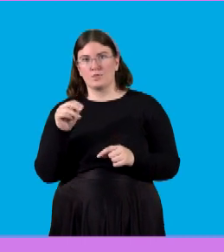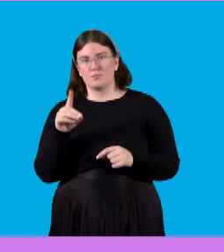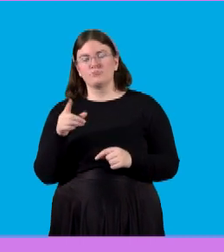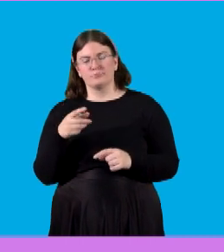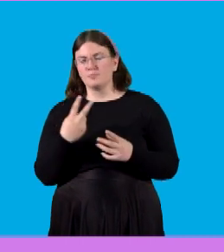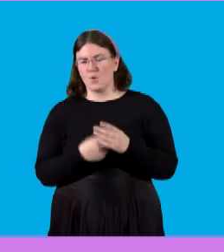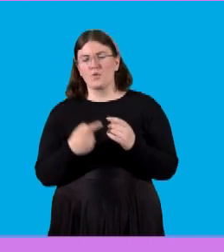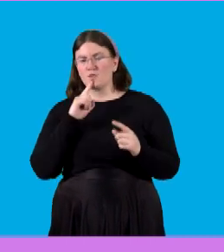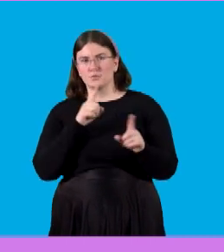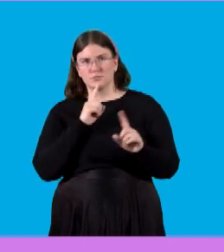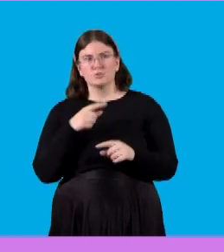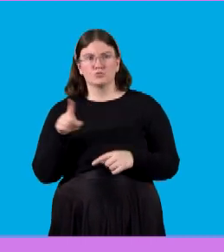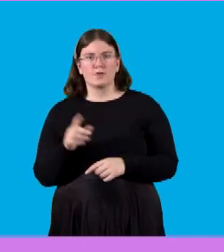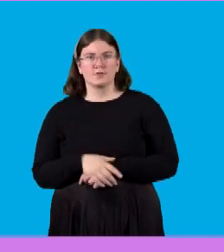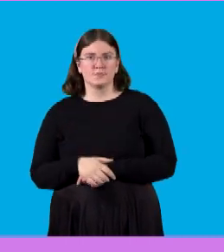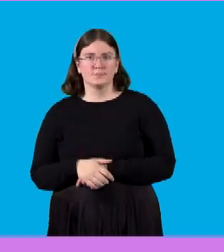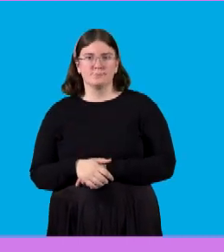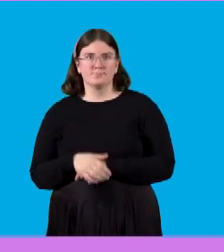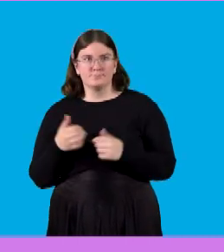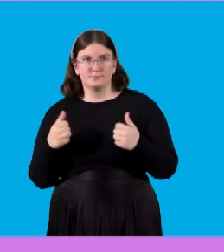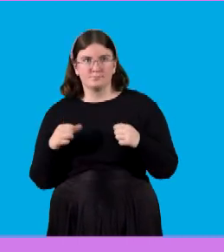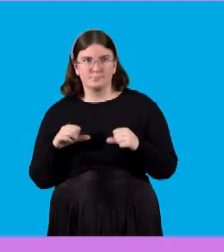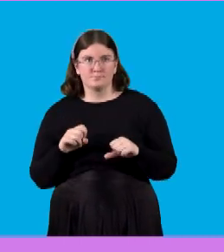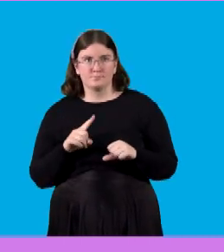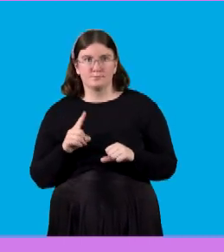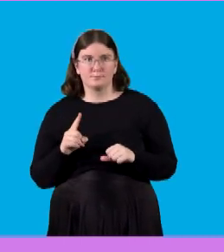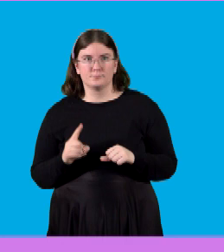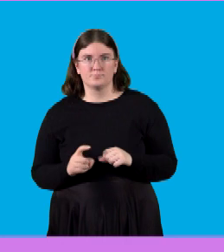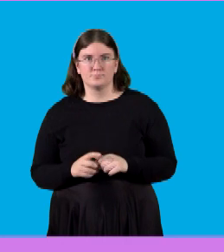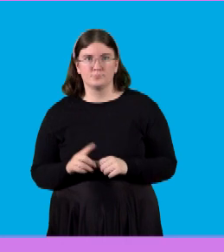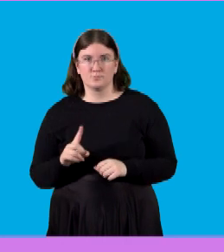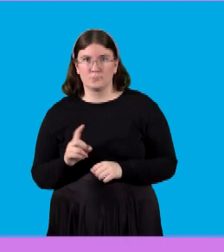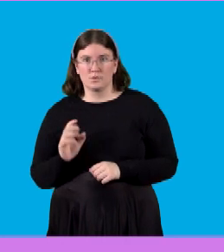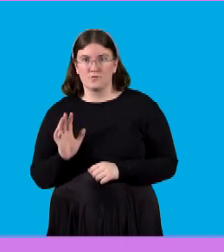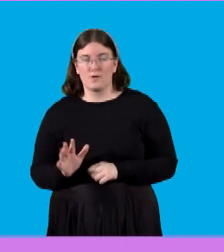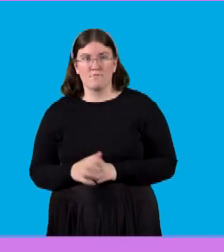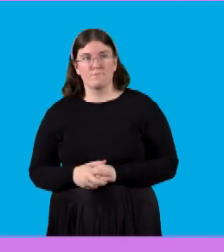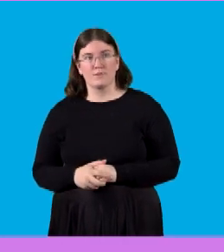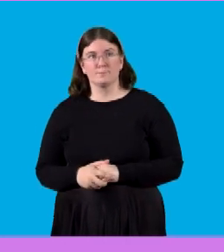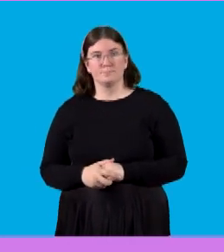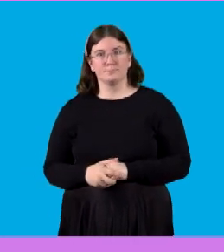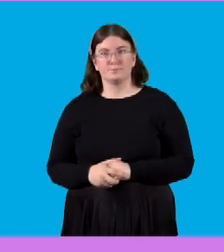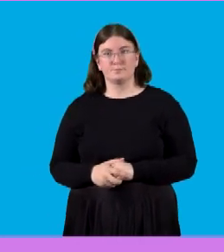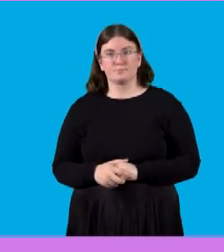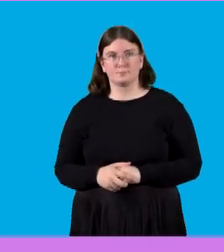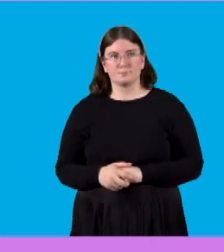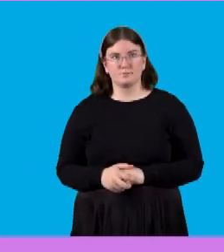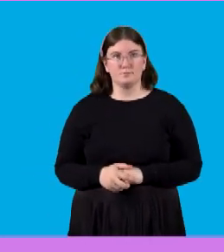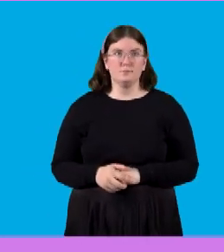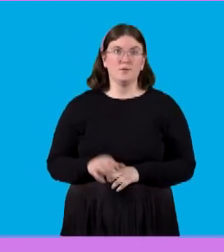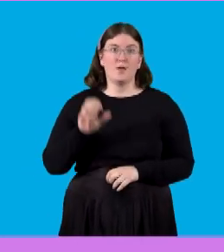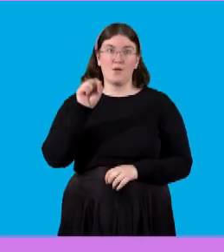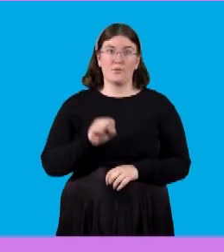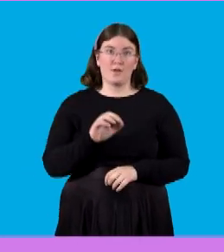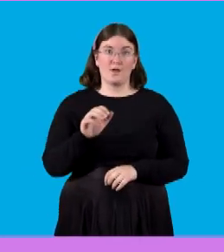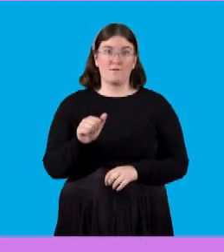that will still be correct. Let's look at our next question. Question number 5. It says, in South